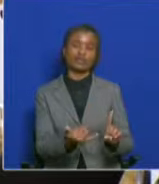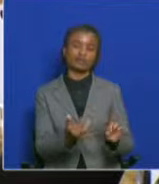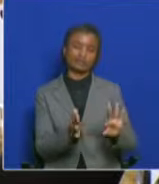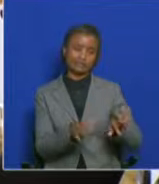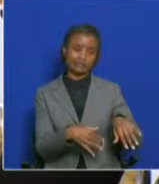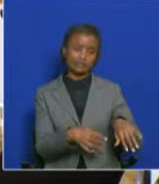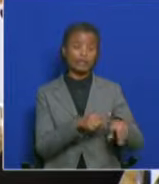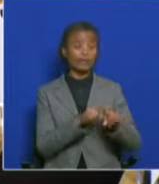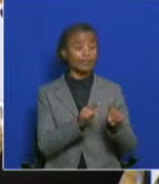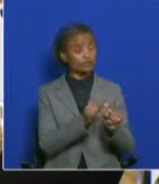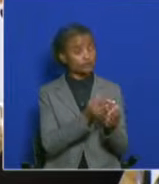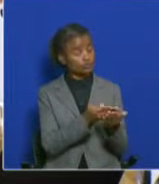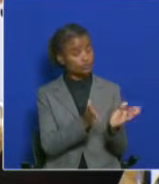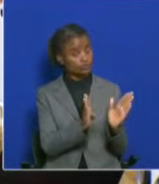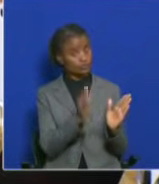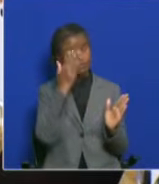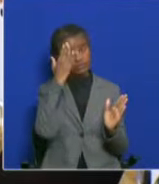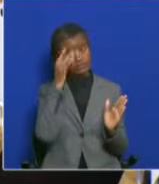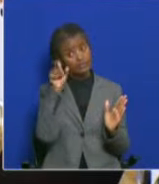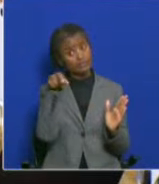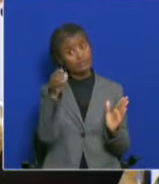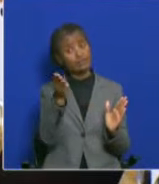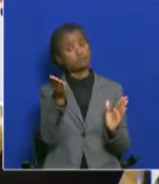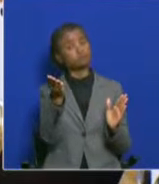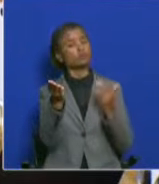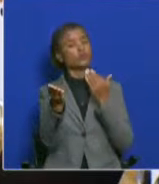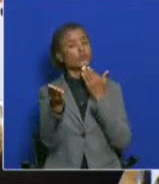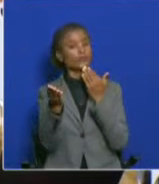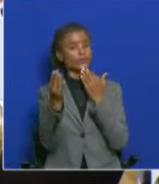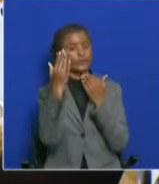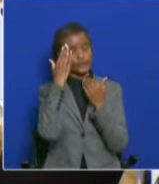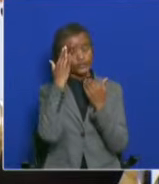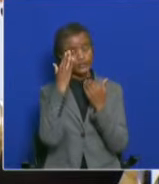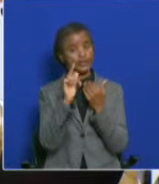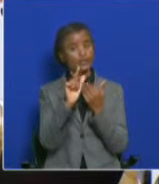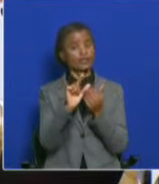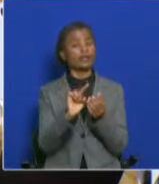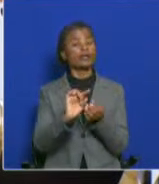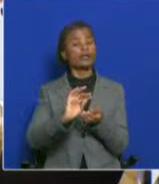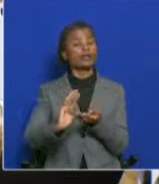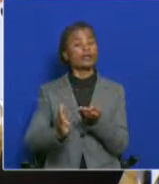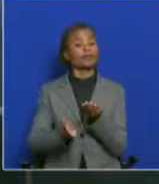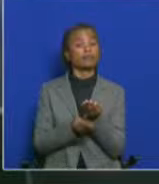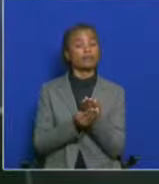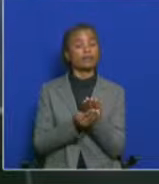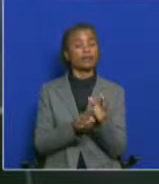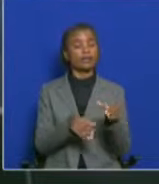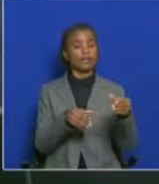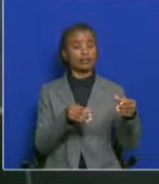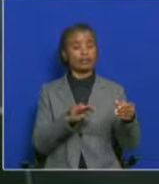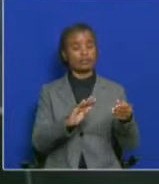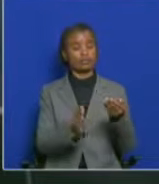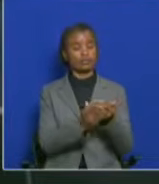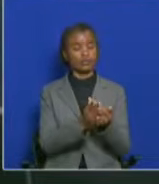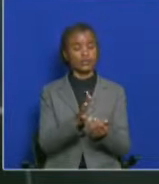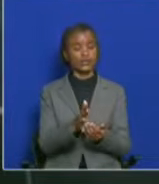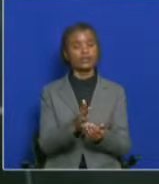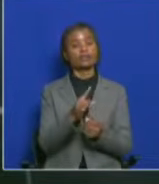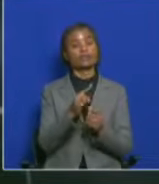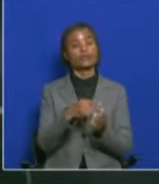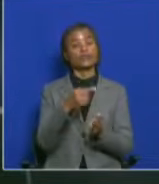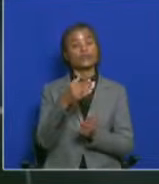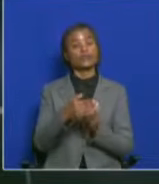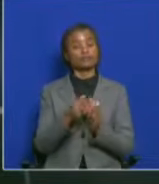Yes. when we supplement the bundle, and I'll think about it over the weekend. Thank you. Thank you.